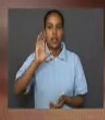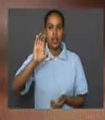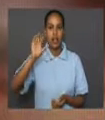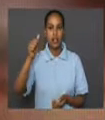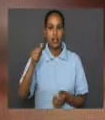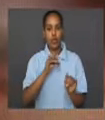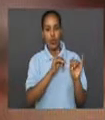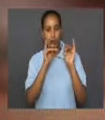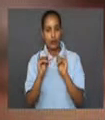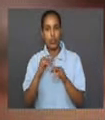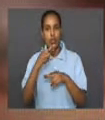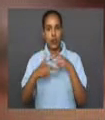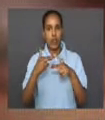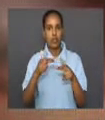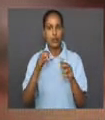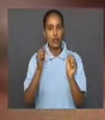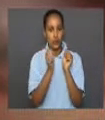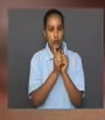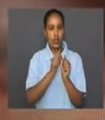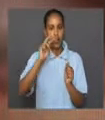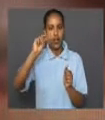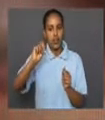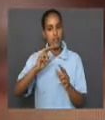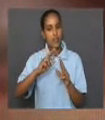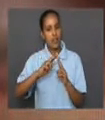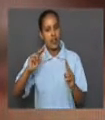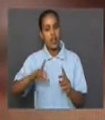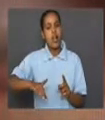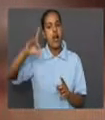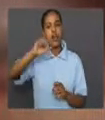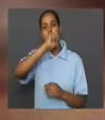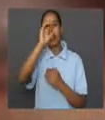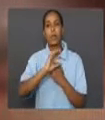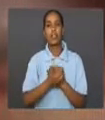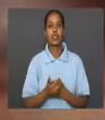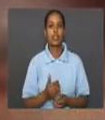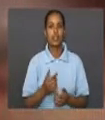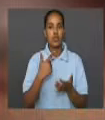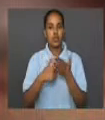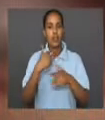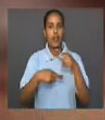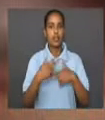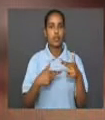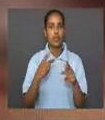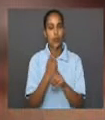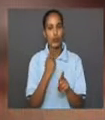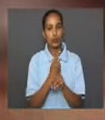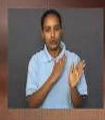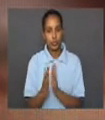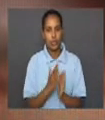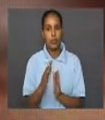Calcium also reacts with nitrogen at very high temperatures. This reaction